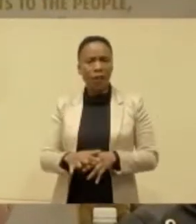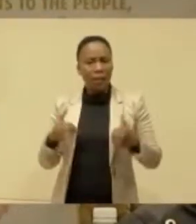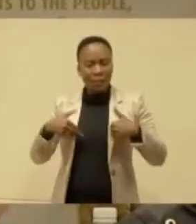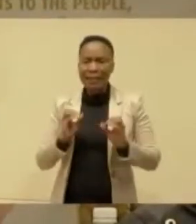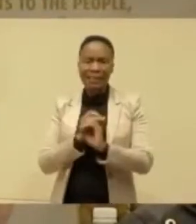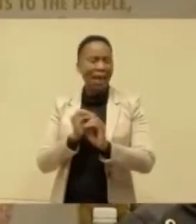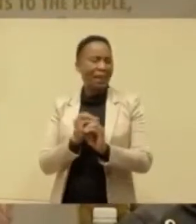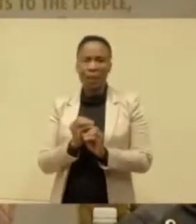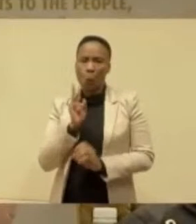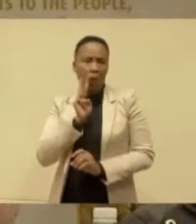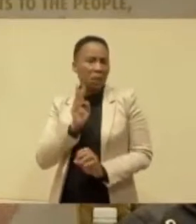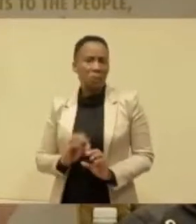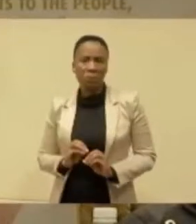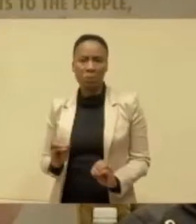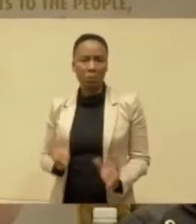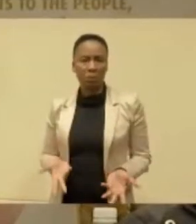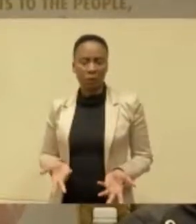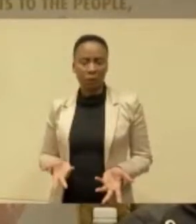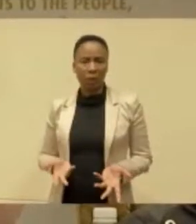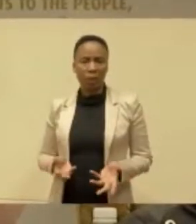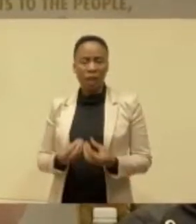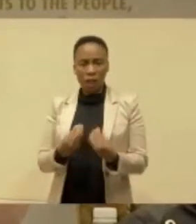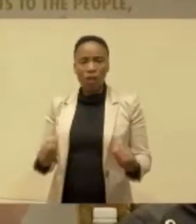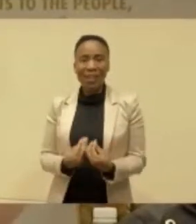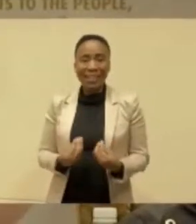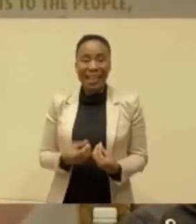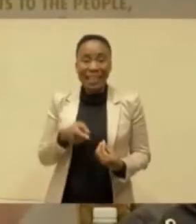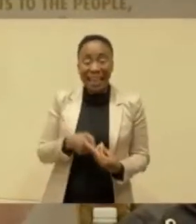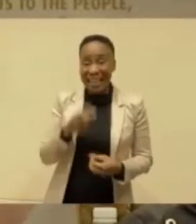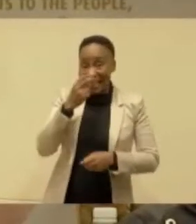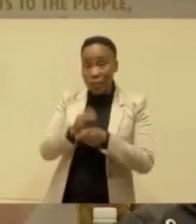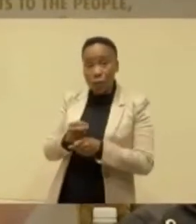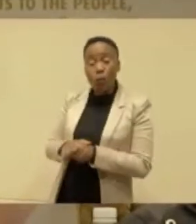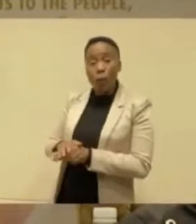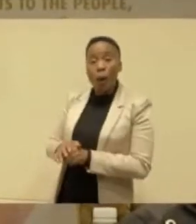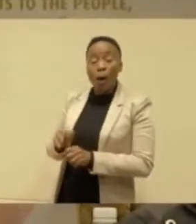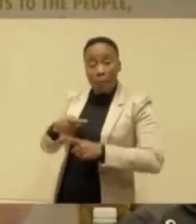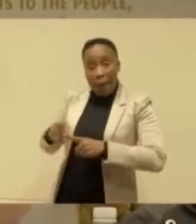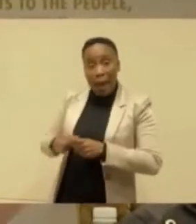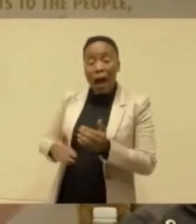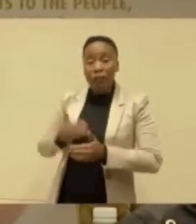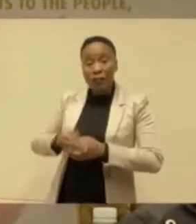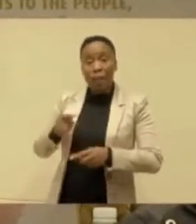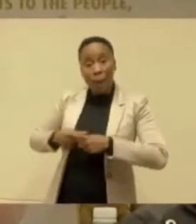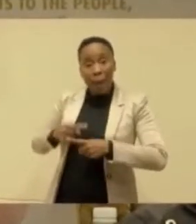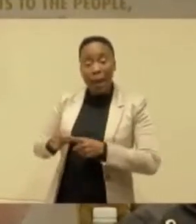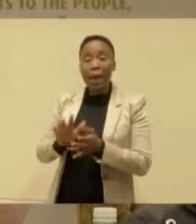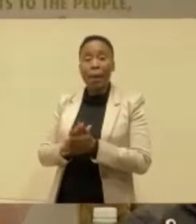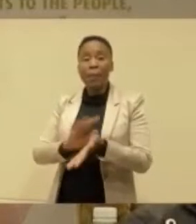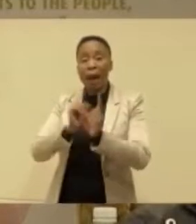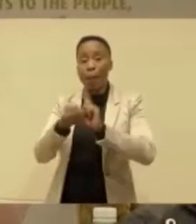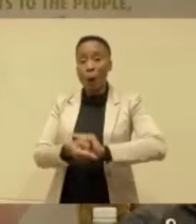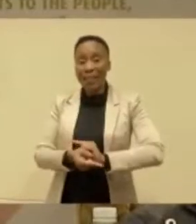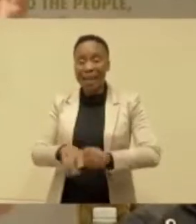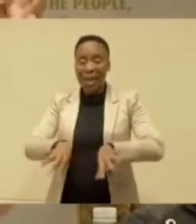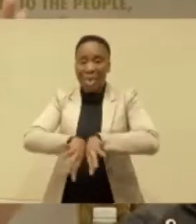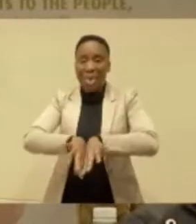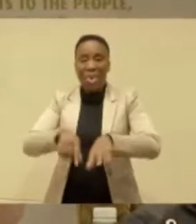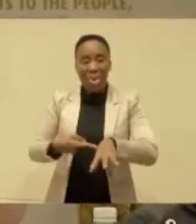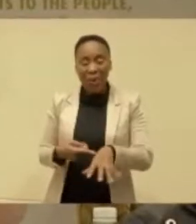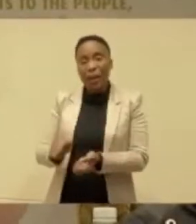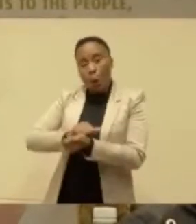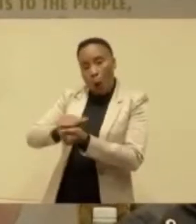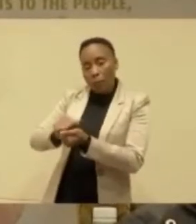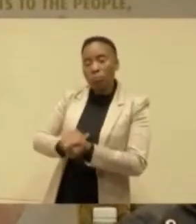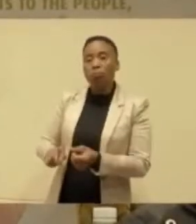nothing without water the children is dirty they have been playing they must bath isn't it we must watch them do the washing we must